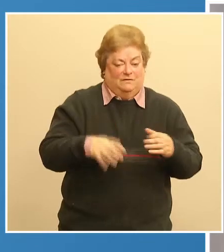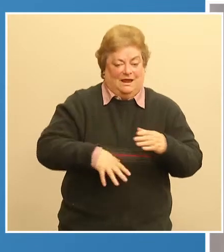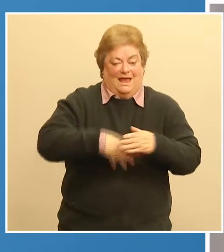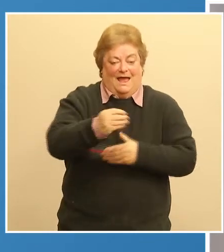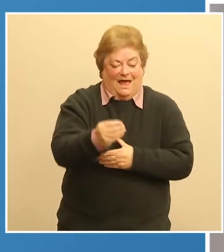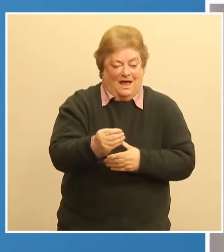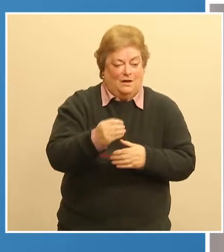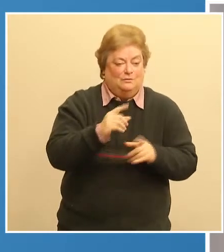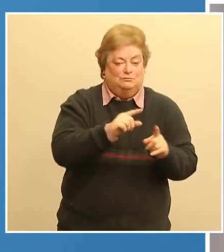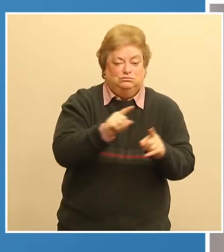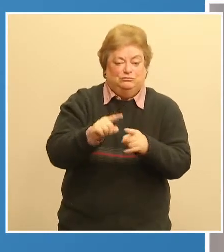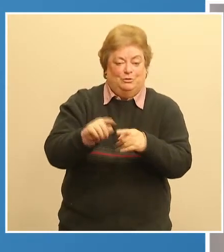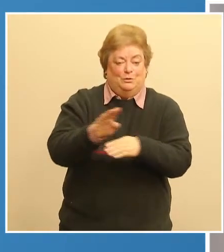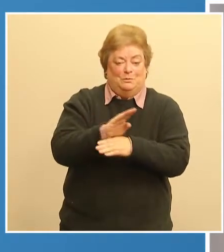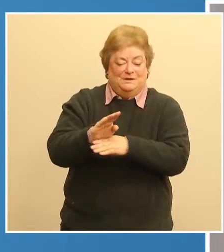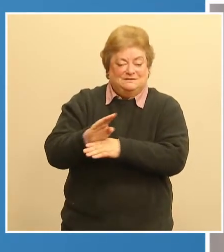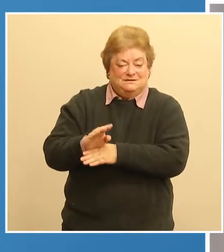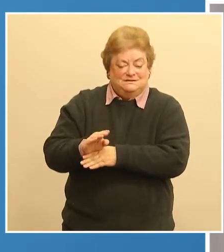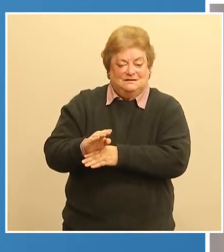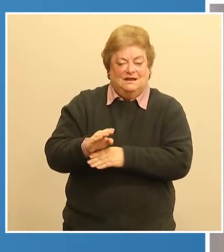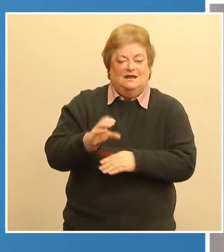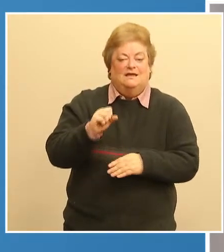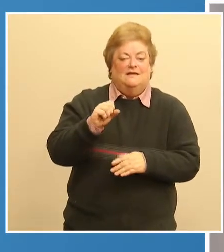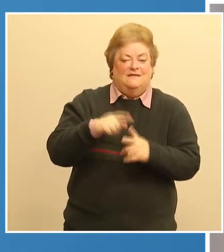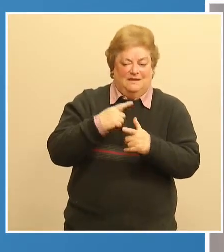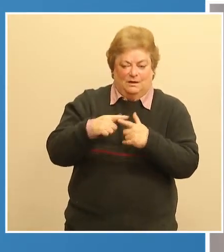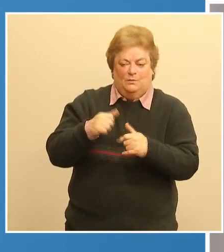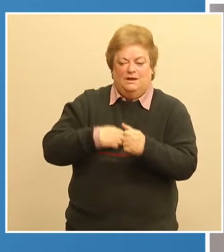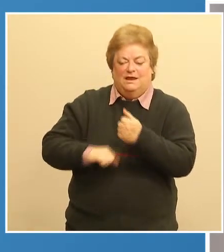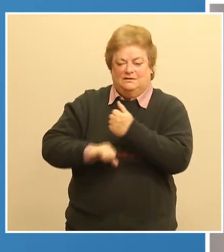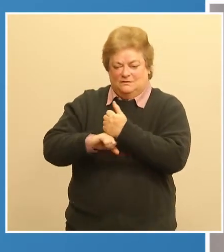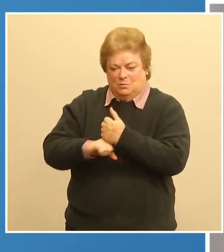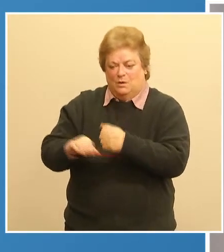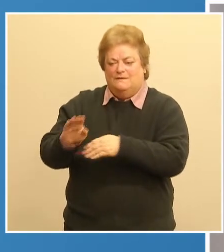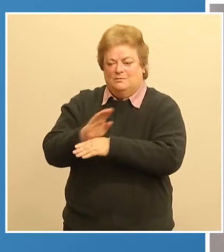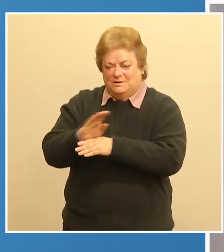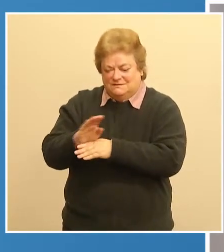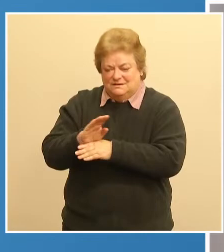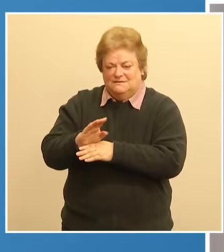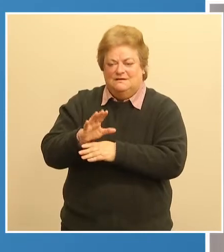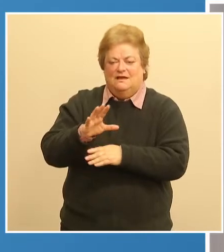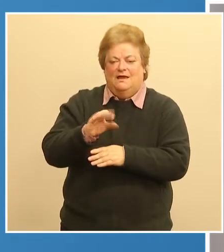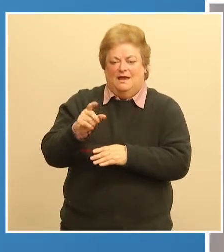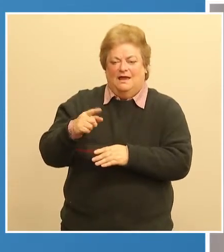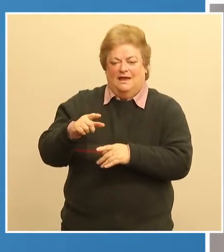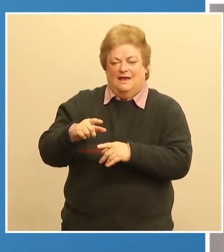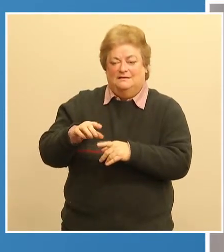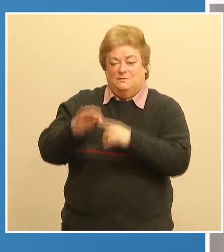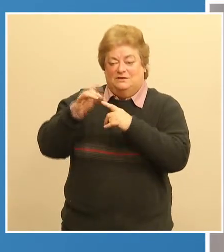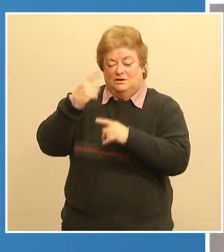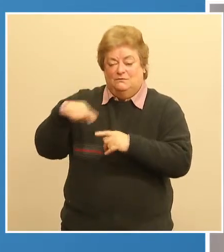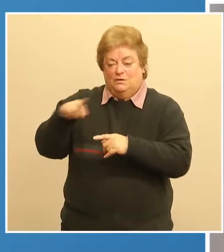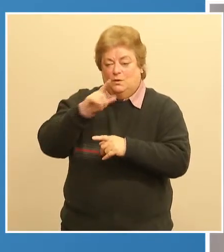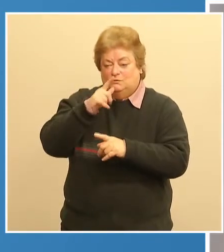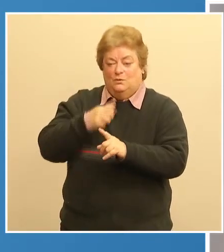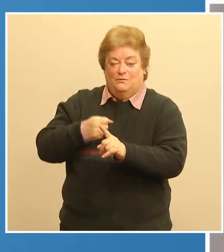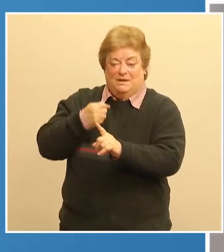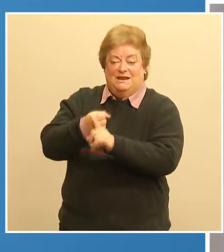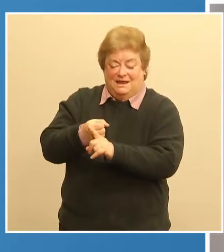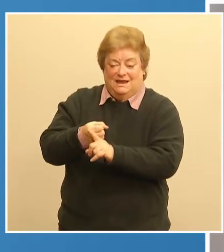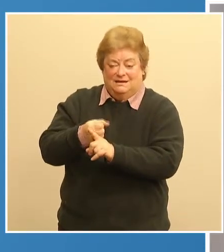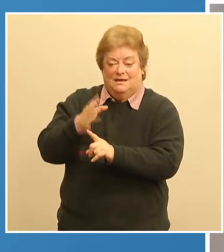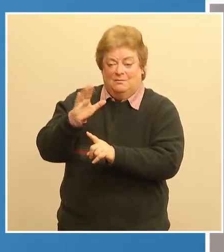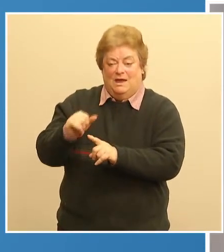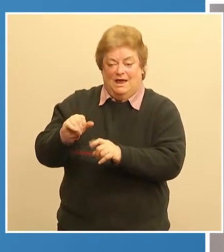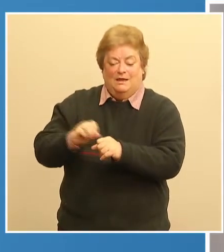and restoring consumer confidence, we're looking to then support businesses, particularly those that have been disproportionately impacted